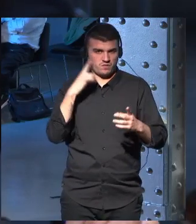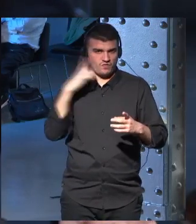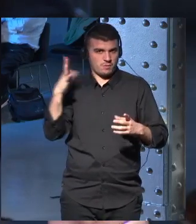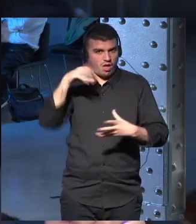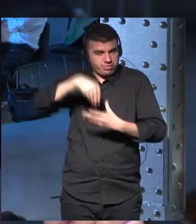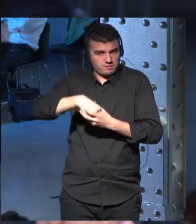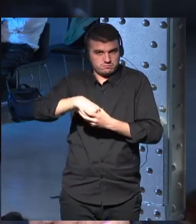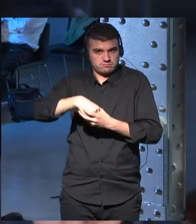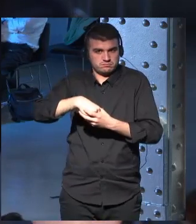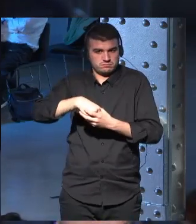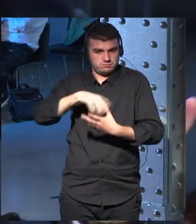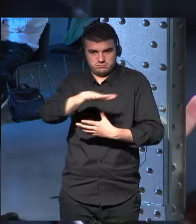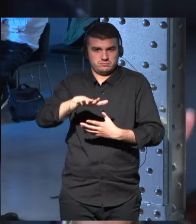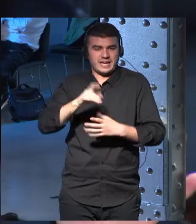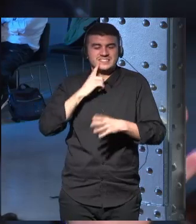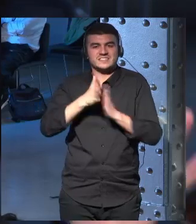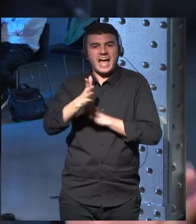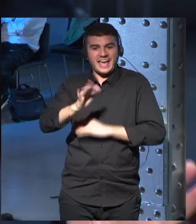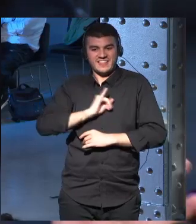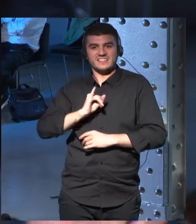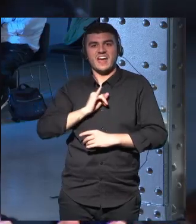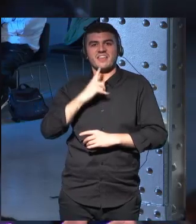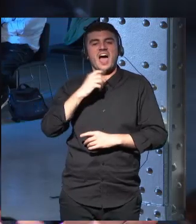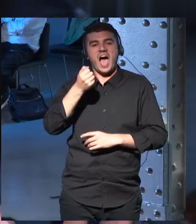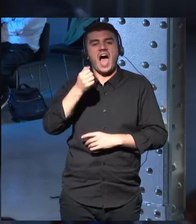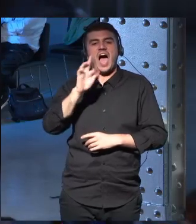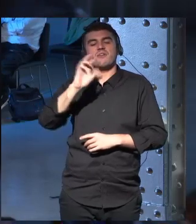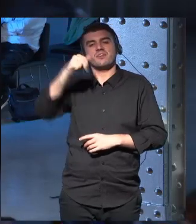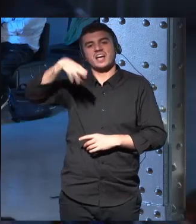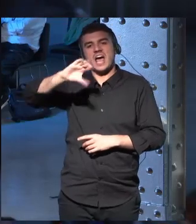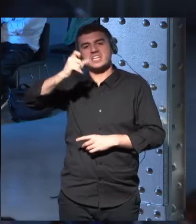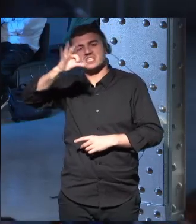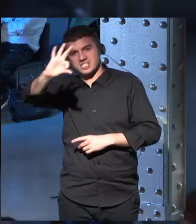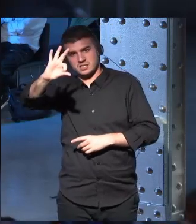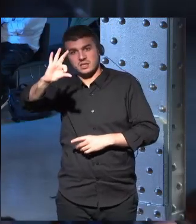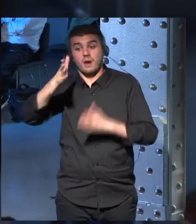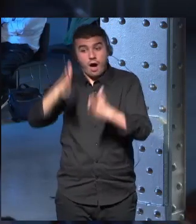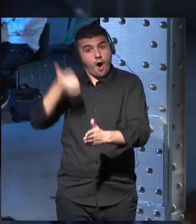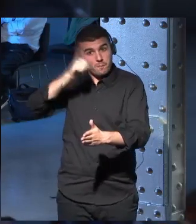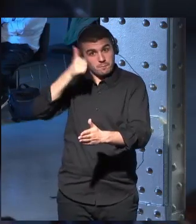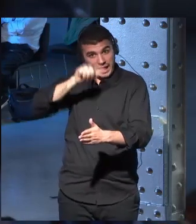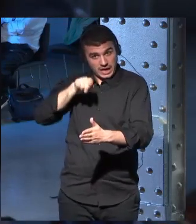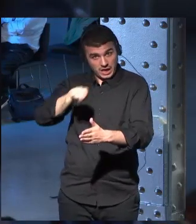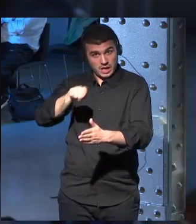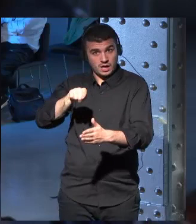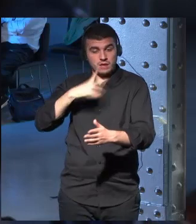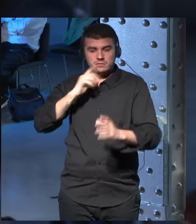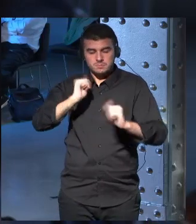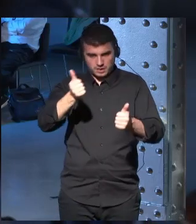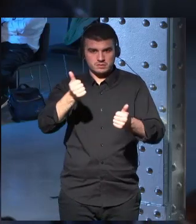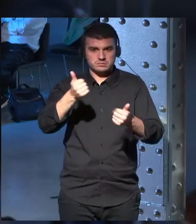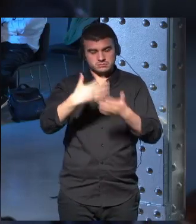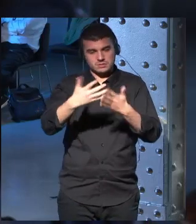Afrikaner identity. This young man starts writing fiction in an acquired language, namely